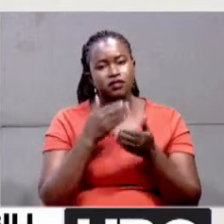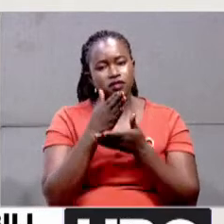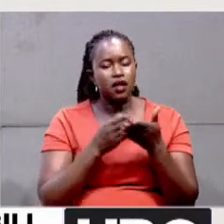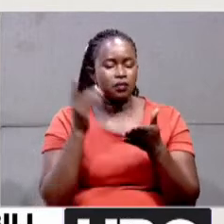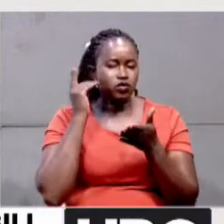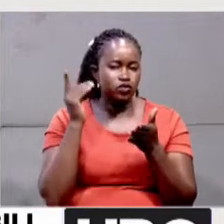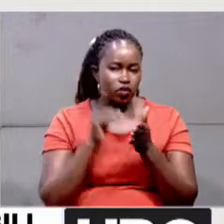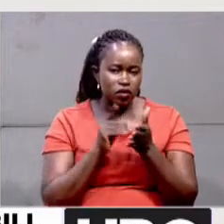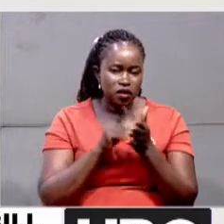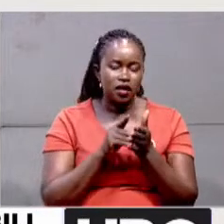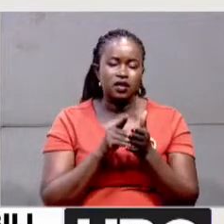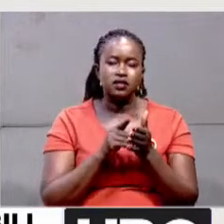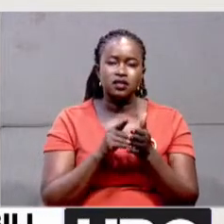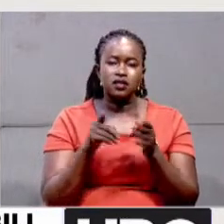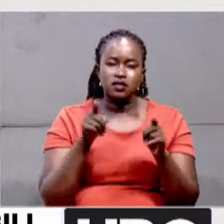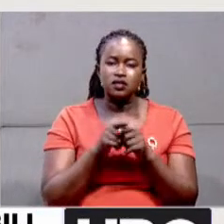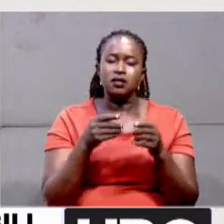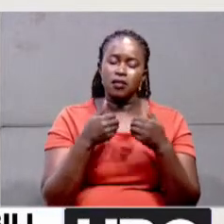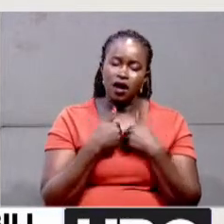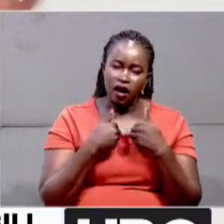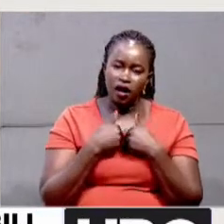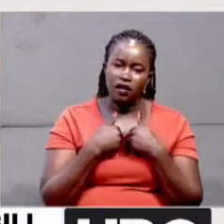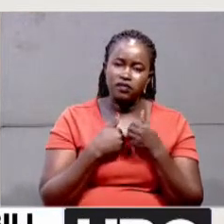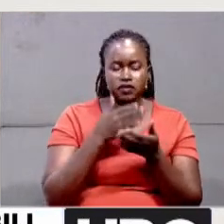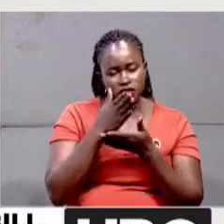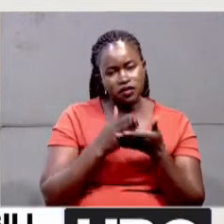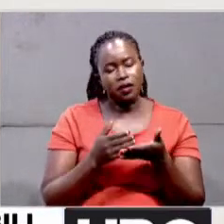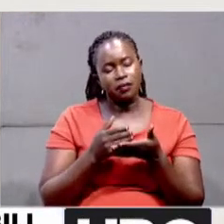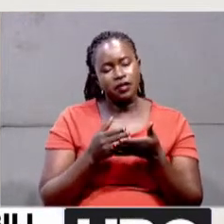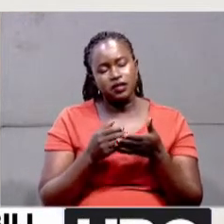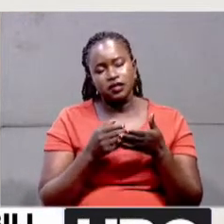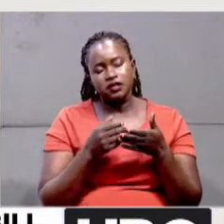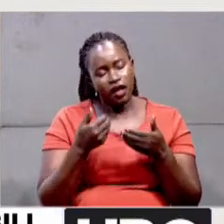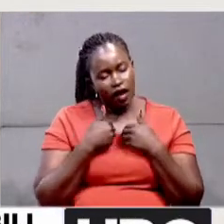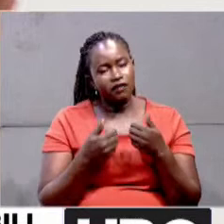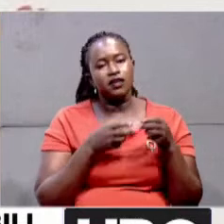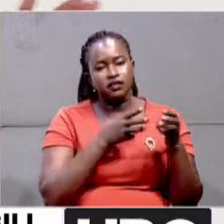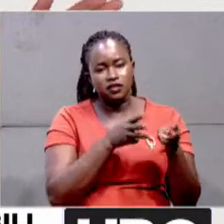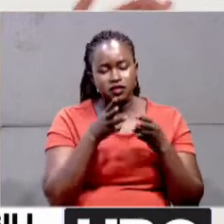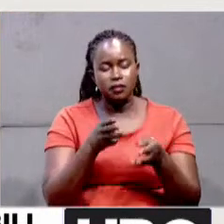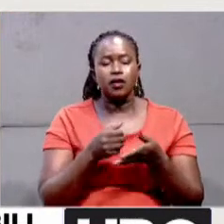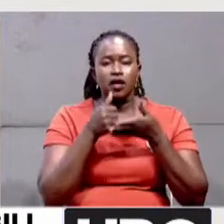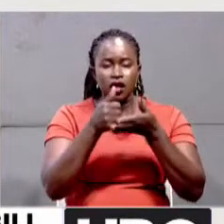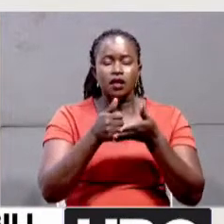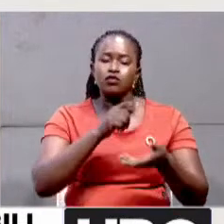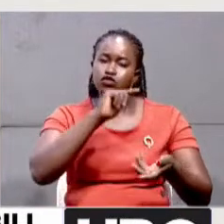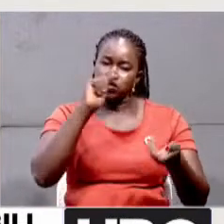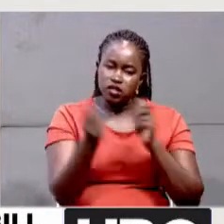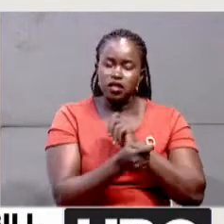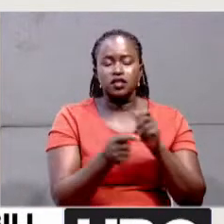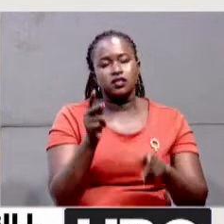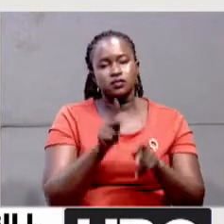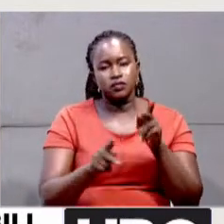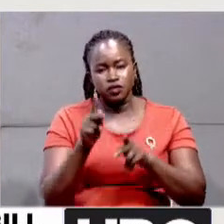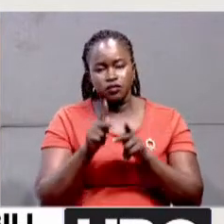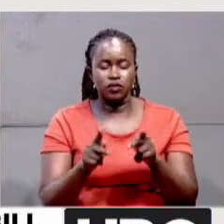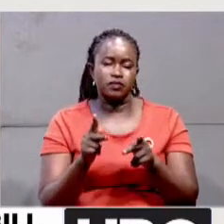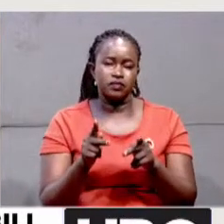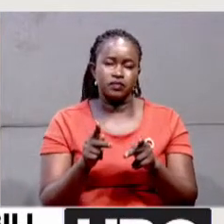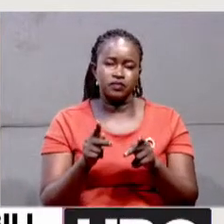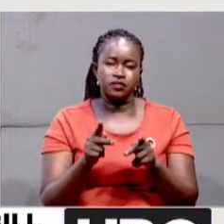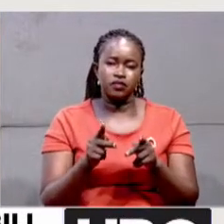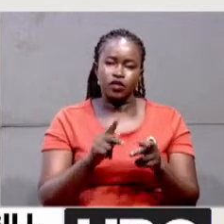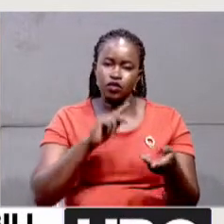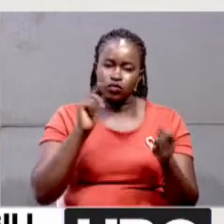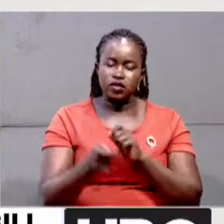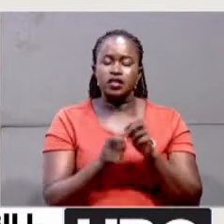doctors and they have a system that helps to change those people to being